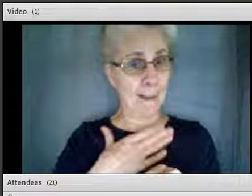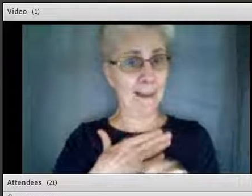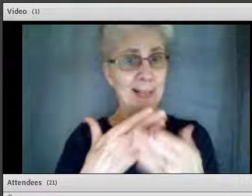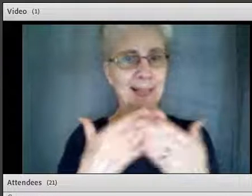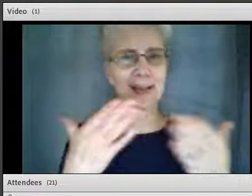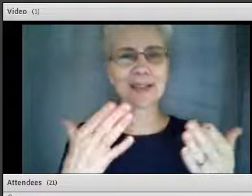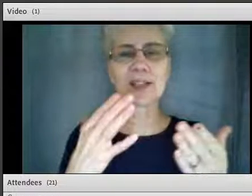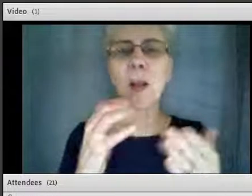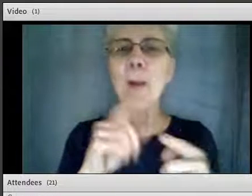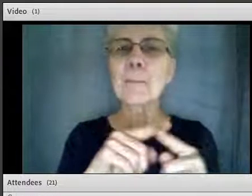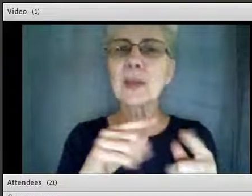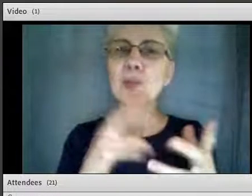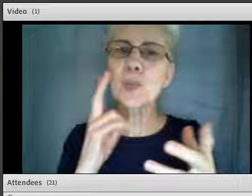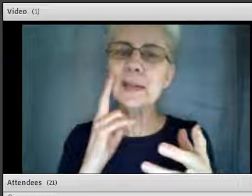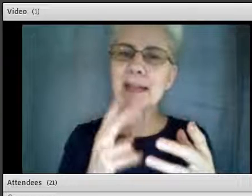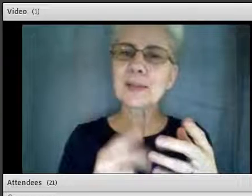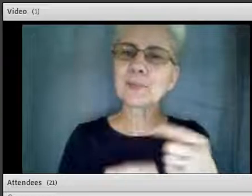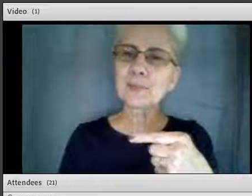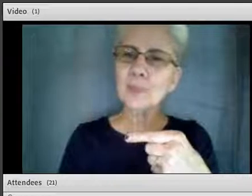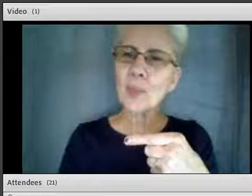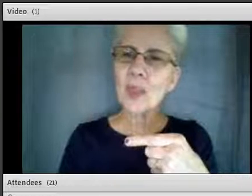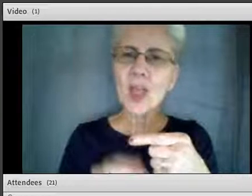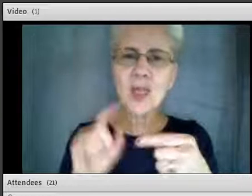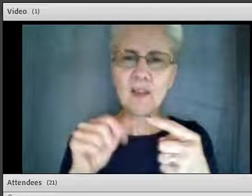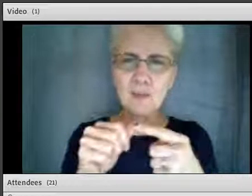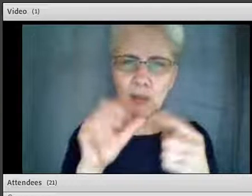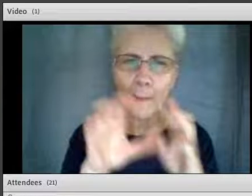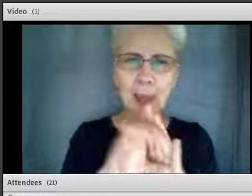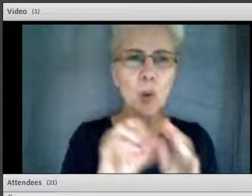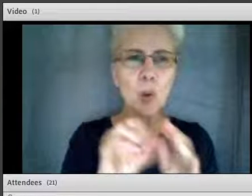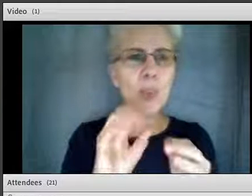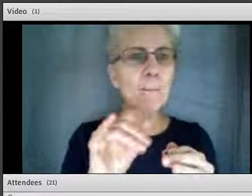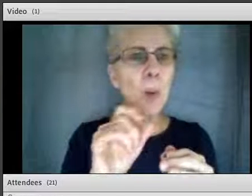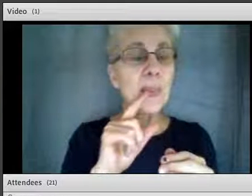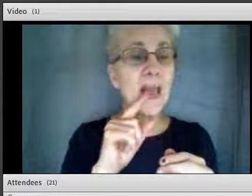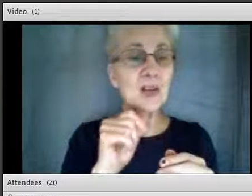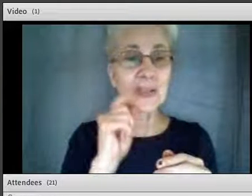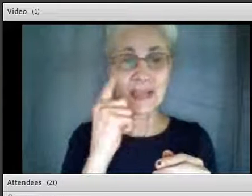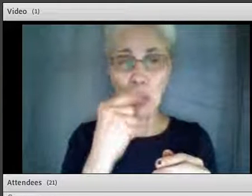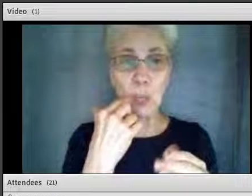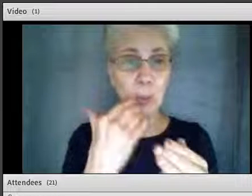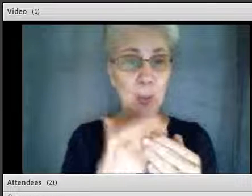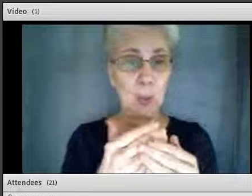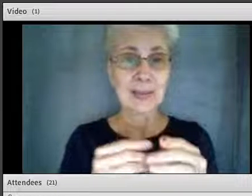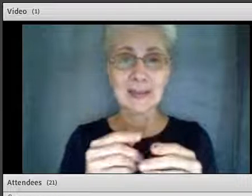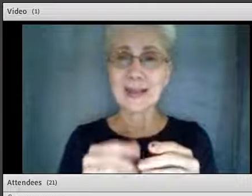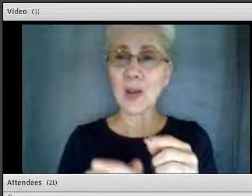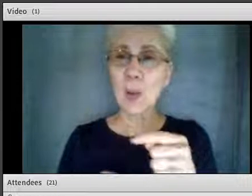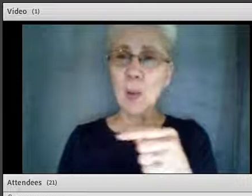You want to see, you can see that first image, and you can see on the mobile here, this actually does not look good.